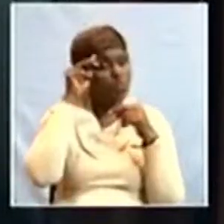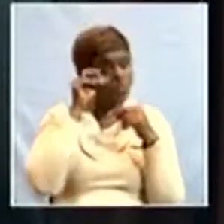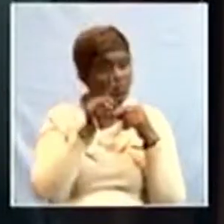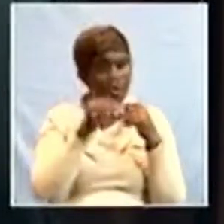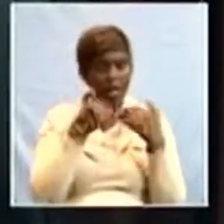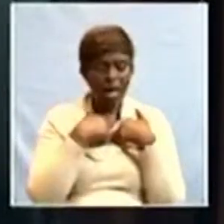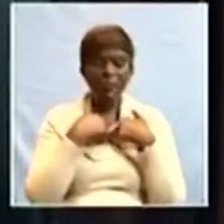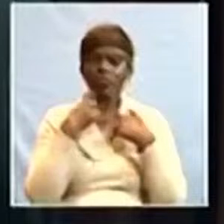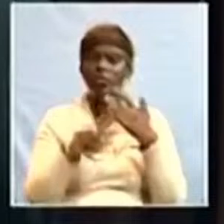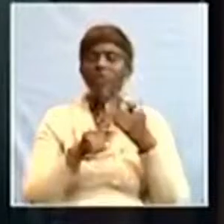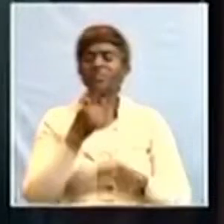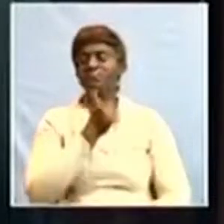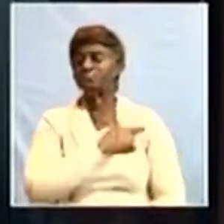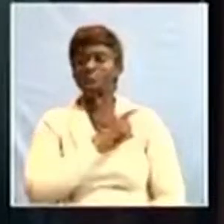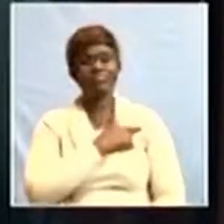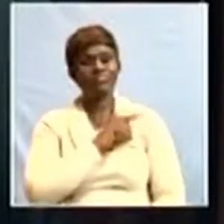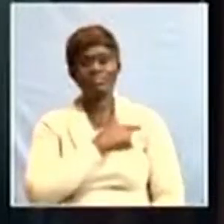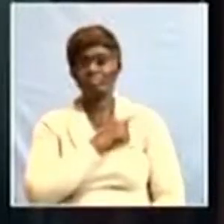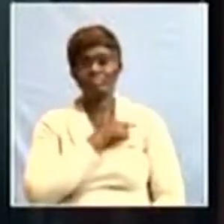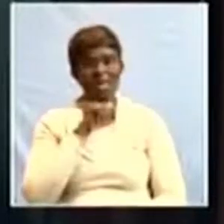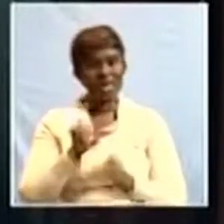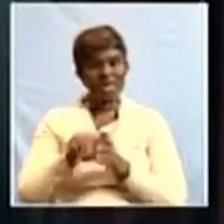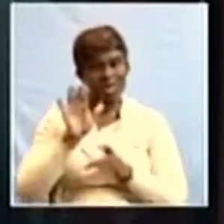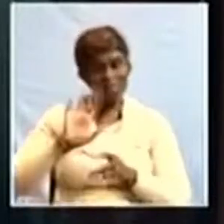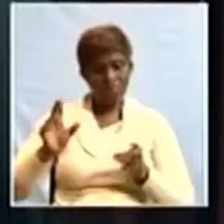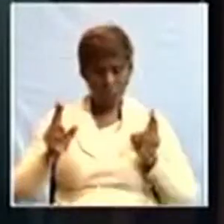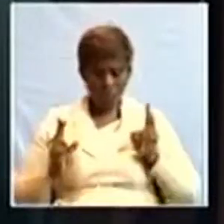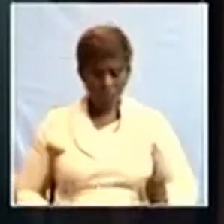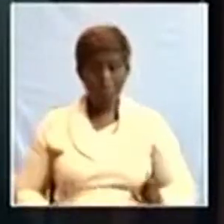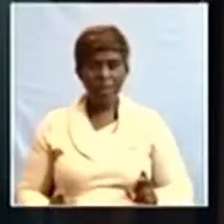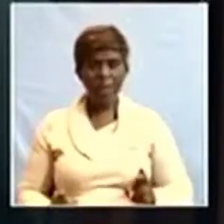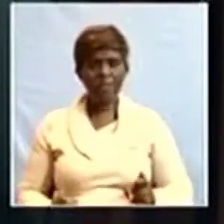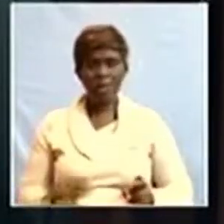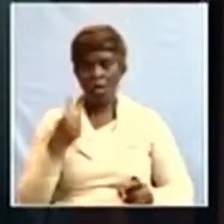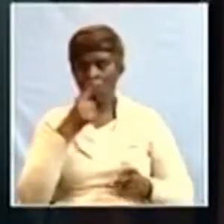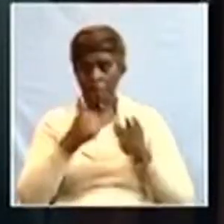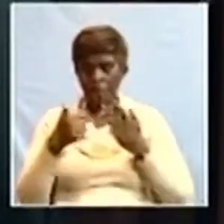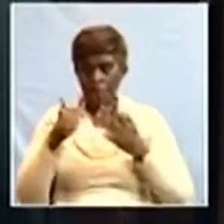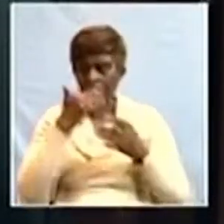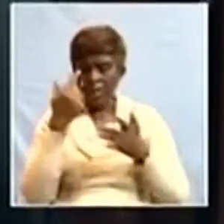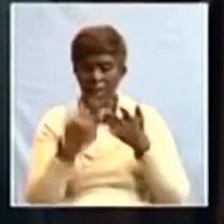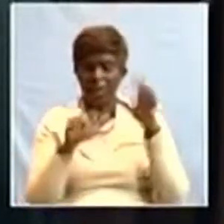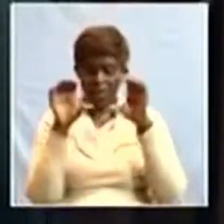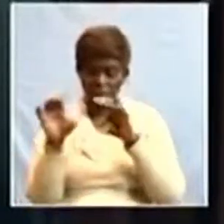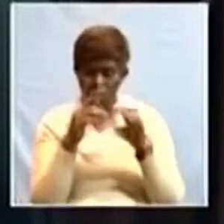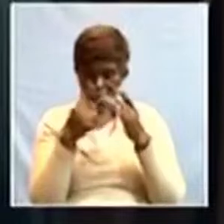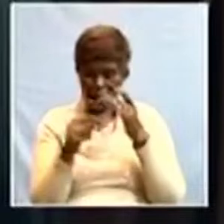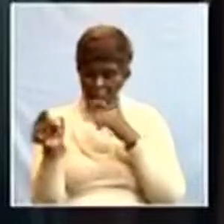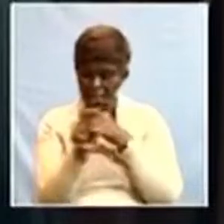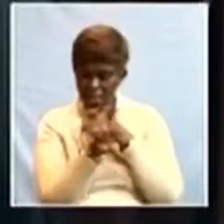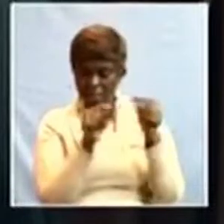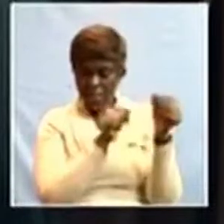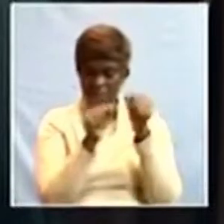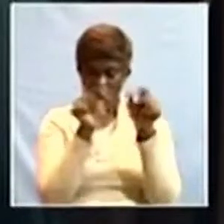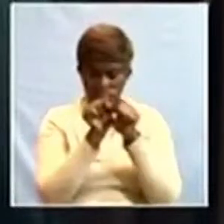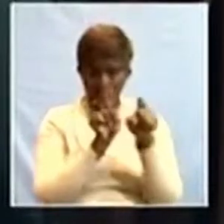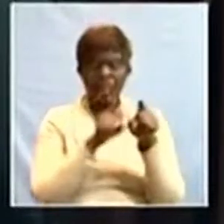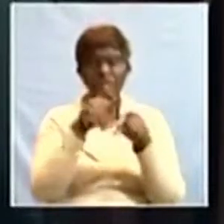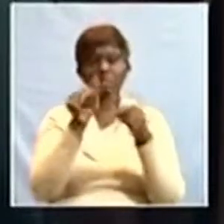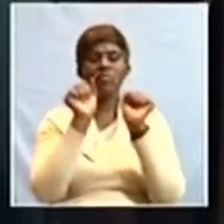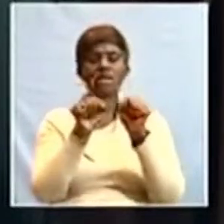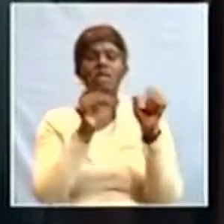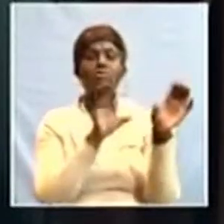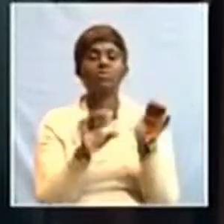with laxity on the part of the human beings who are supposed to do what the system is capable of